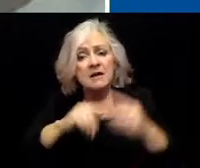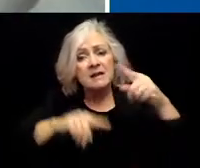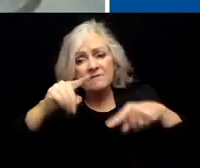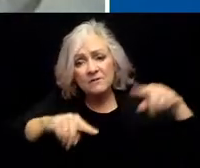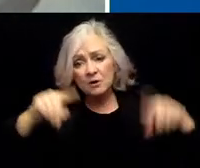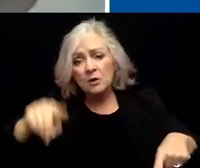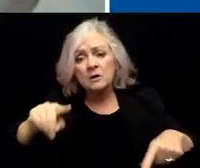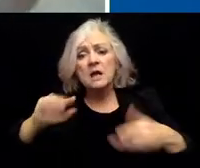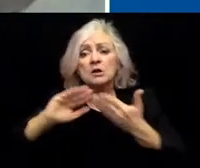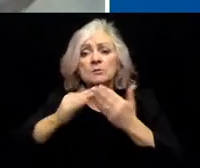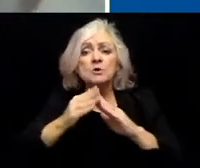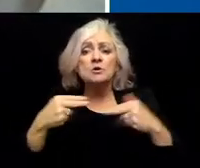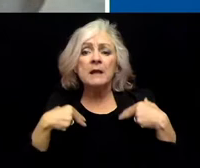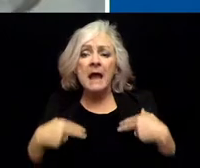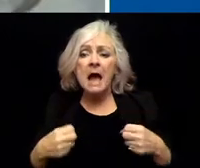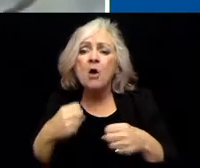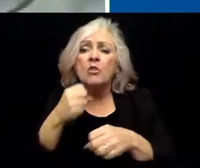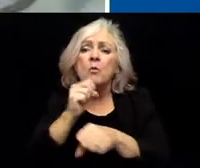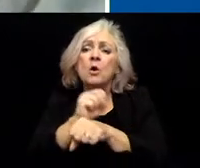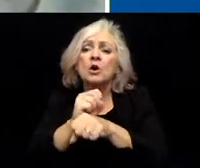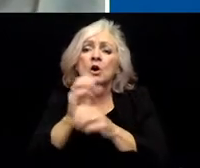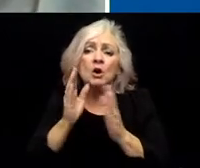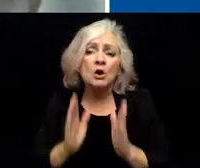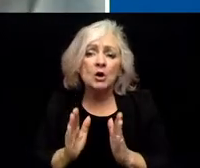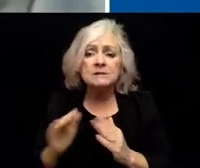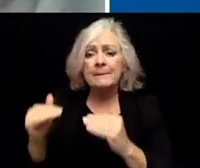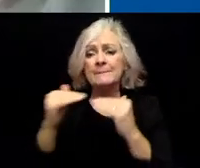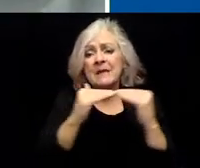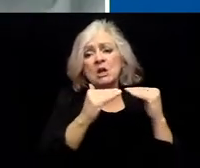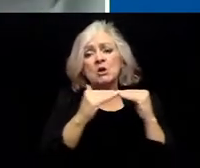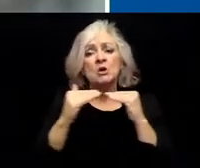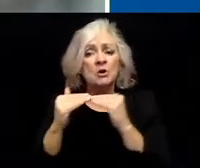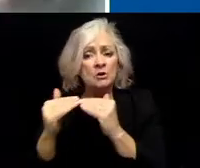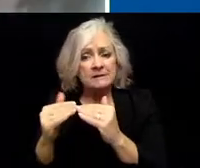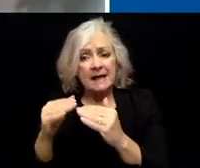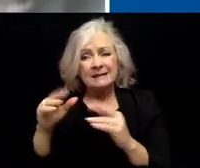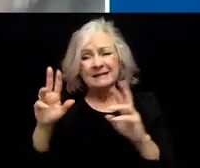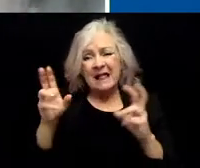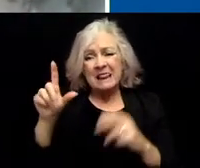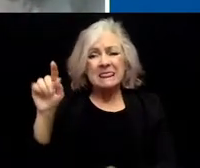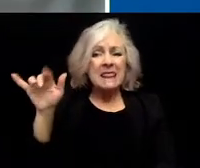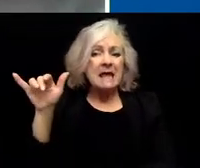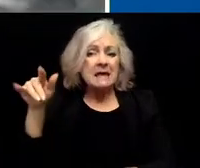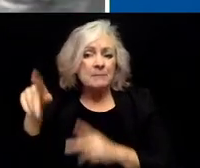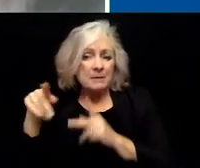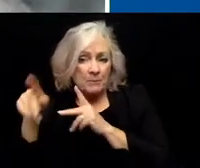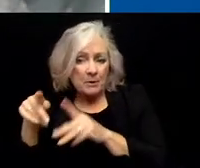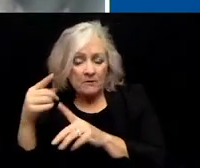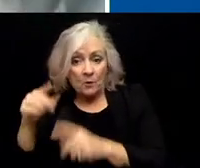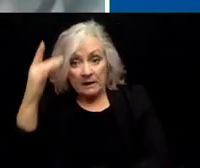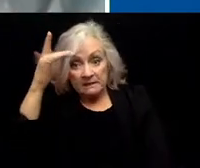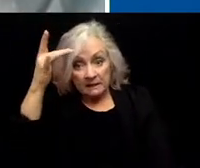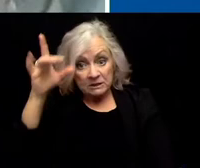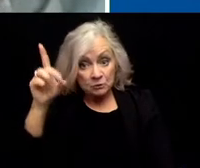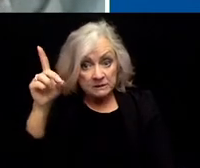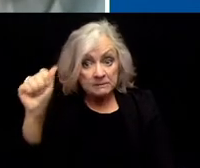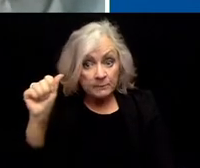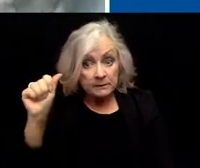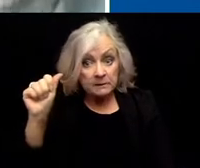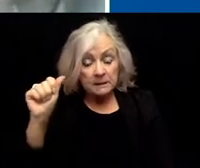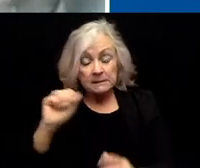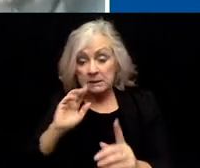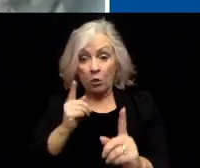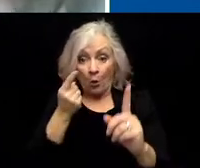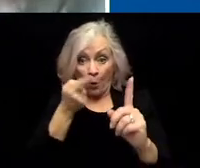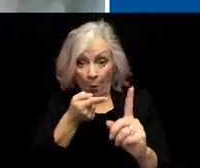and even lay people. And of course, a lot of my work has focused on this. And for intellectual disabilities, a central role that these